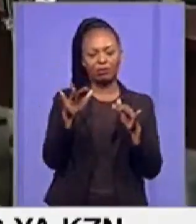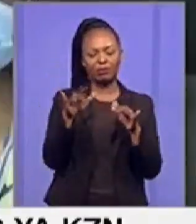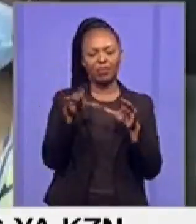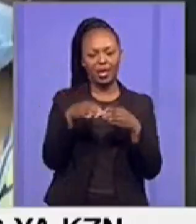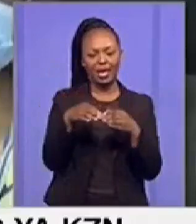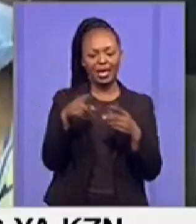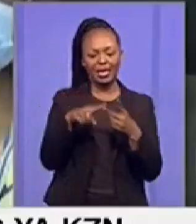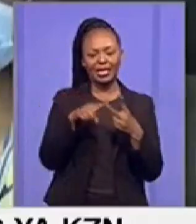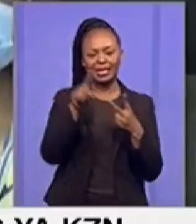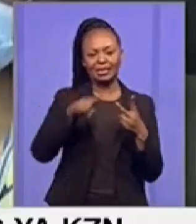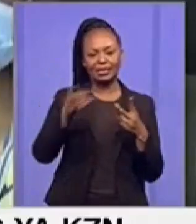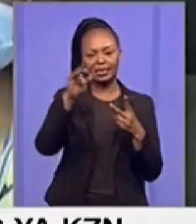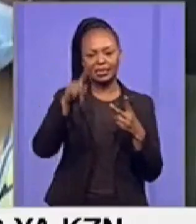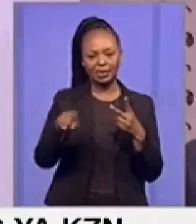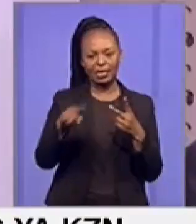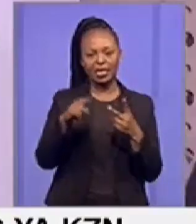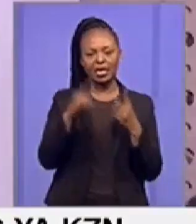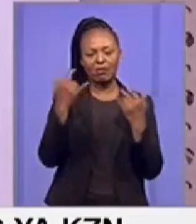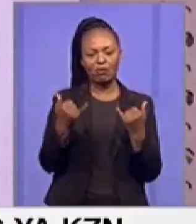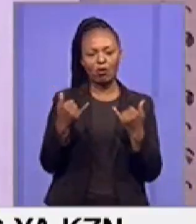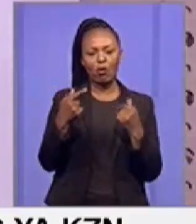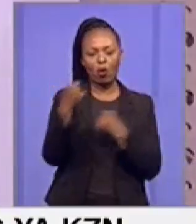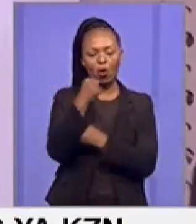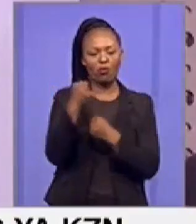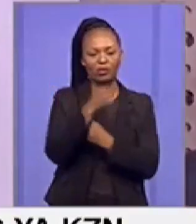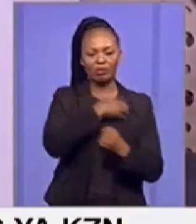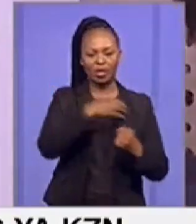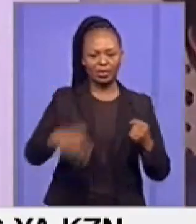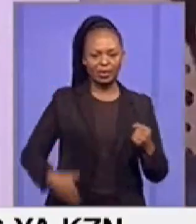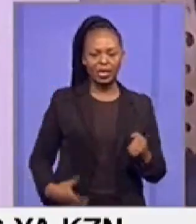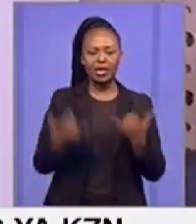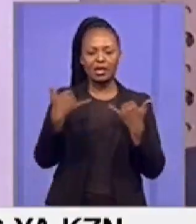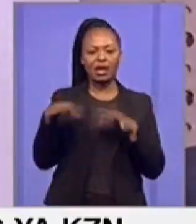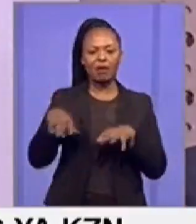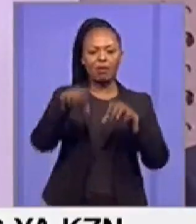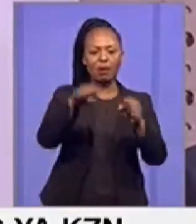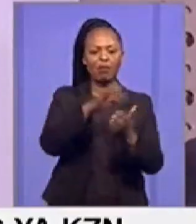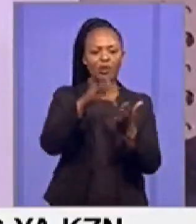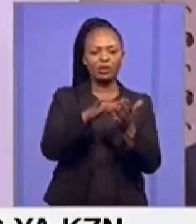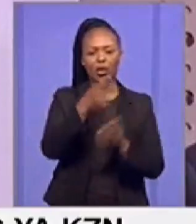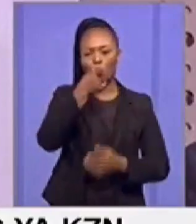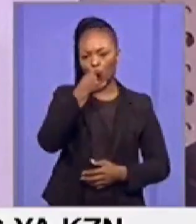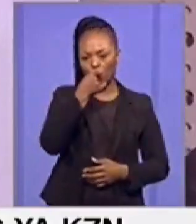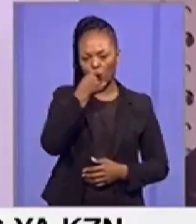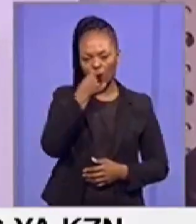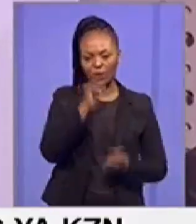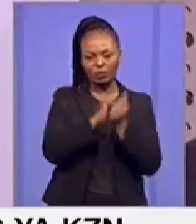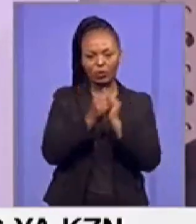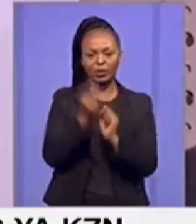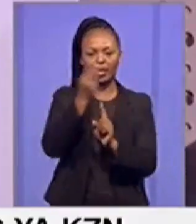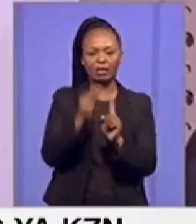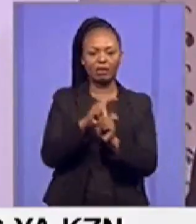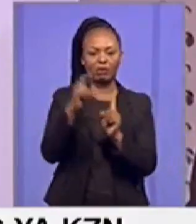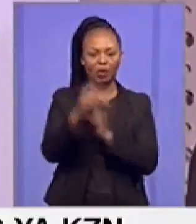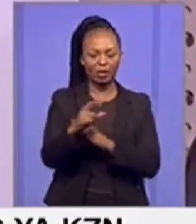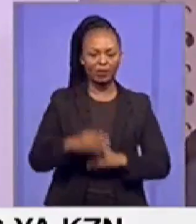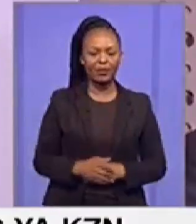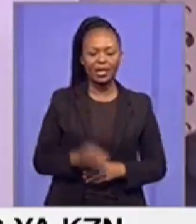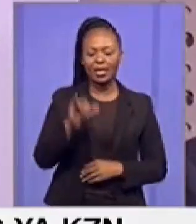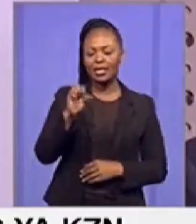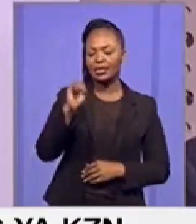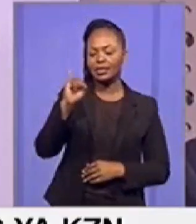Kotwa yena a tloha kantorong ya mopresidente mme a kena sebakeng sa Nathi Mthethwa. Sindiswa Chikunga